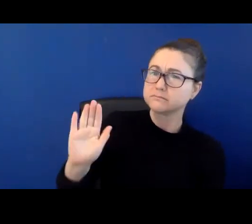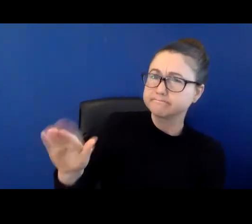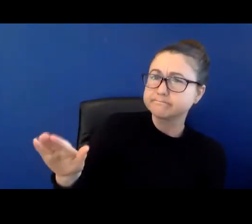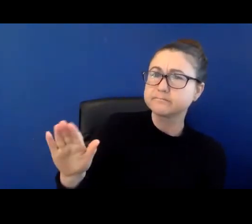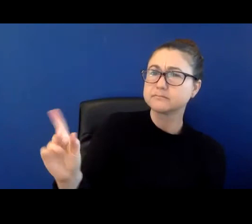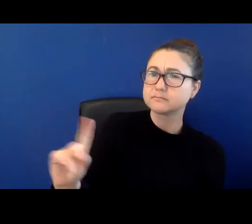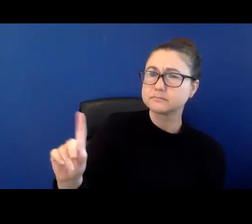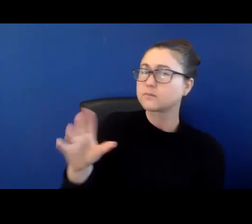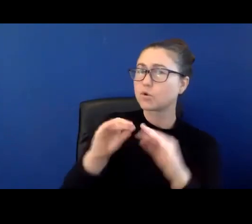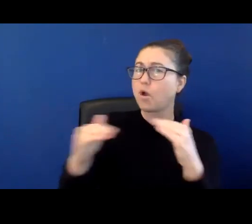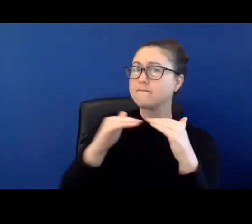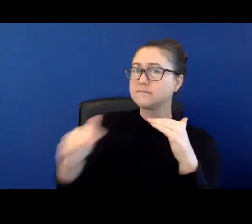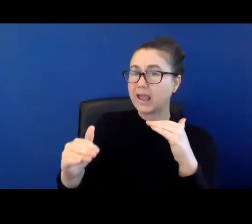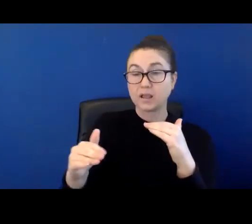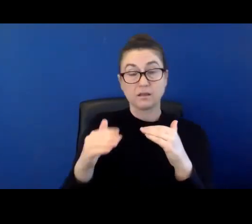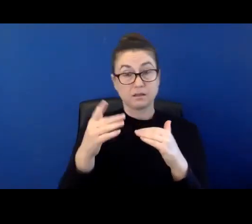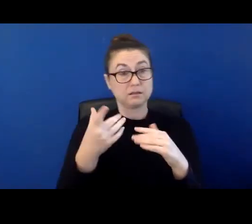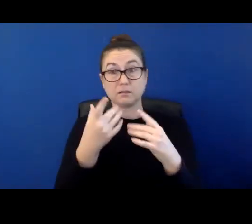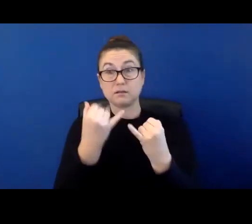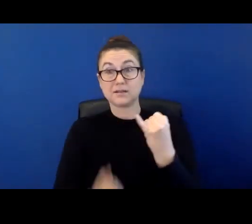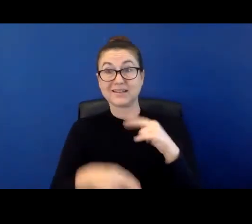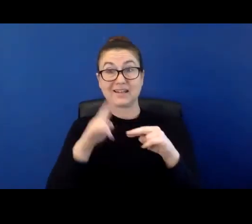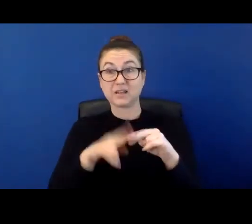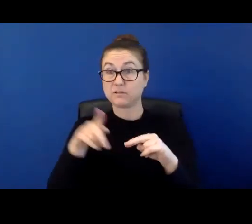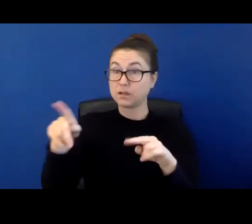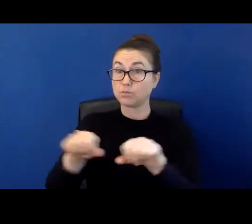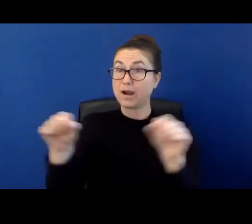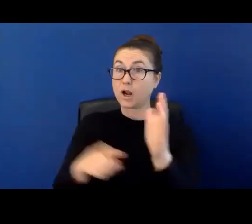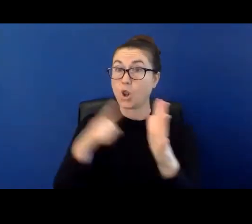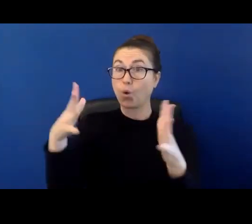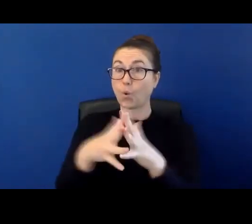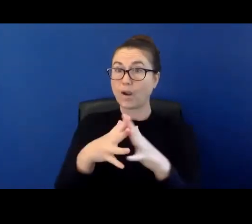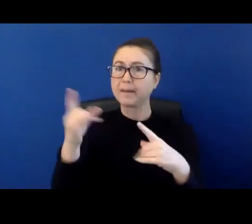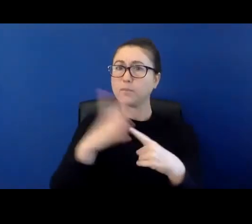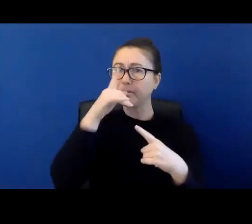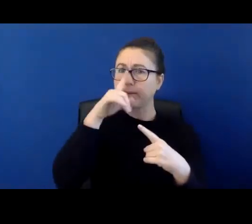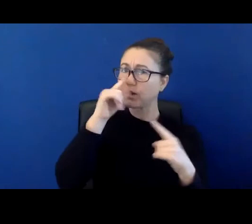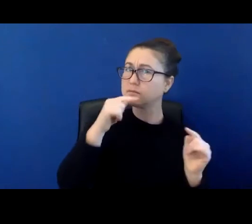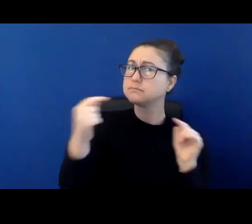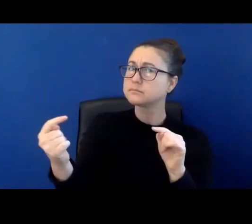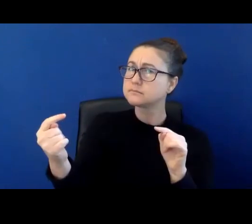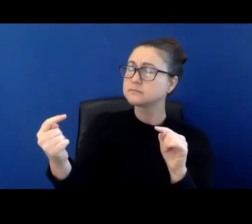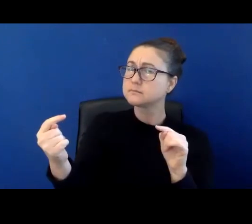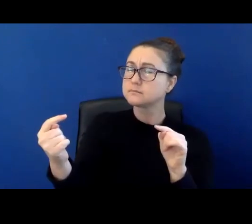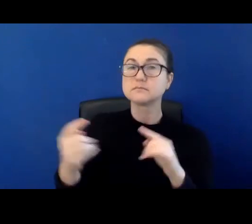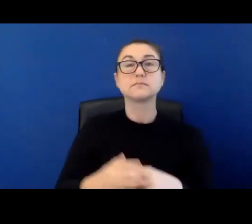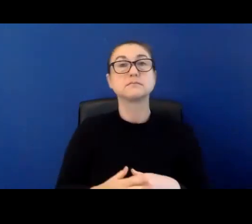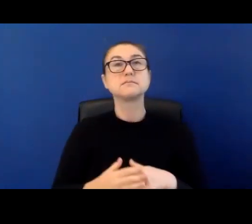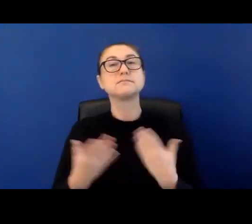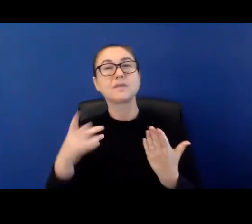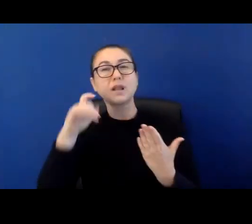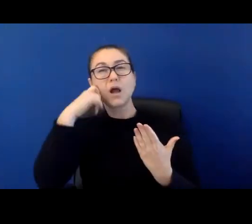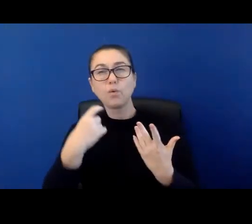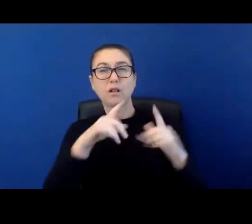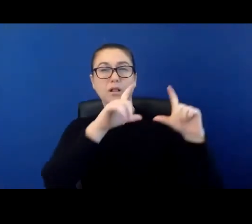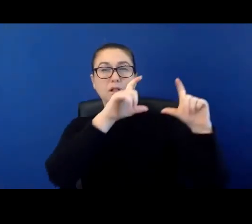unfair, or especially if it's unlawful. And so just on this, I might just put up another